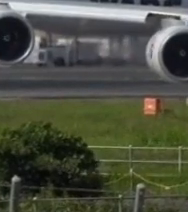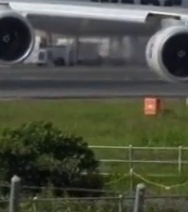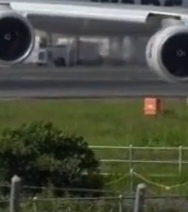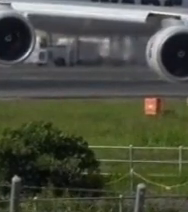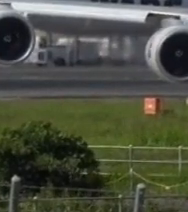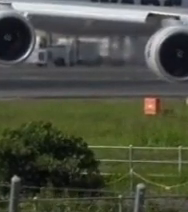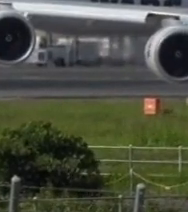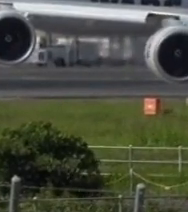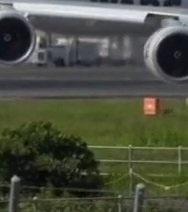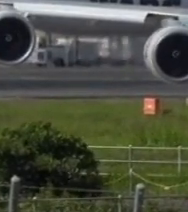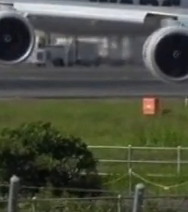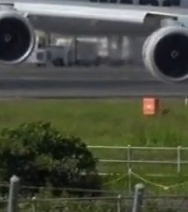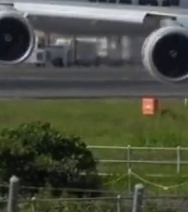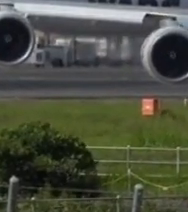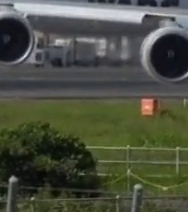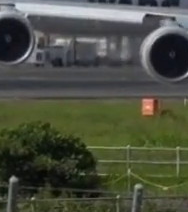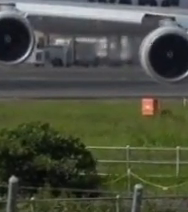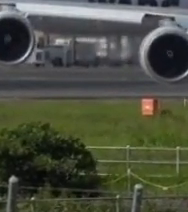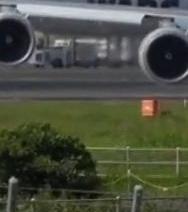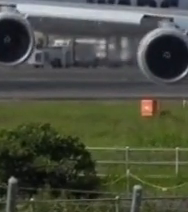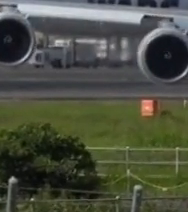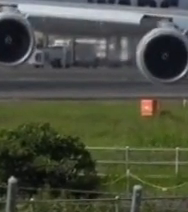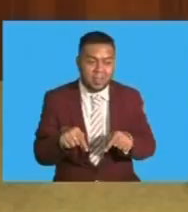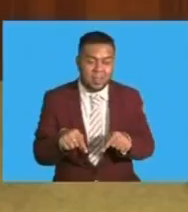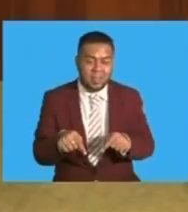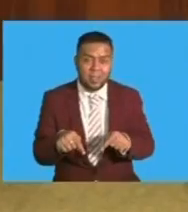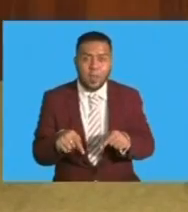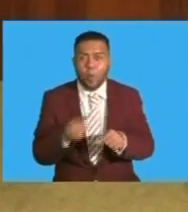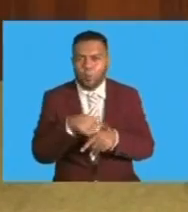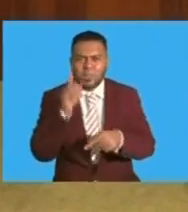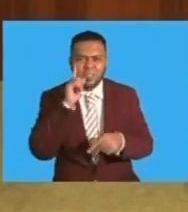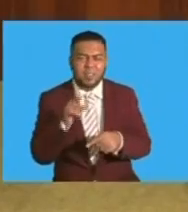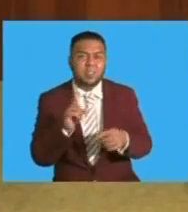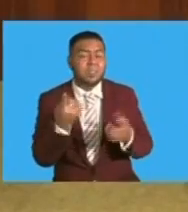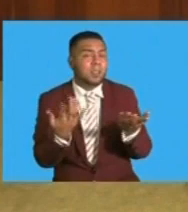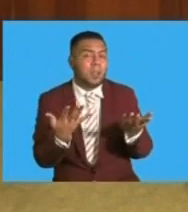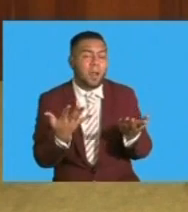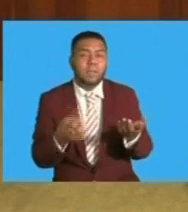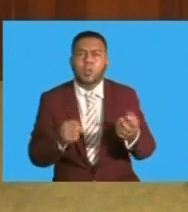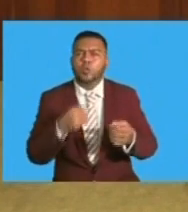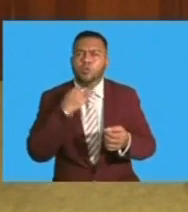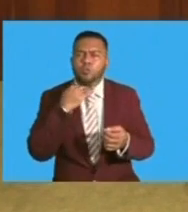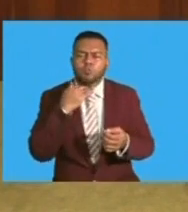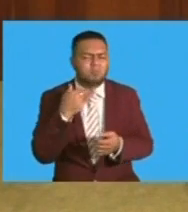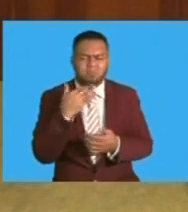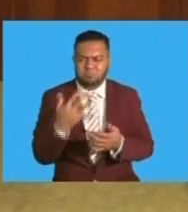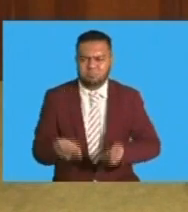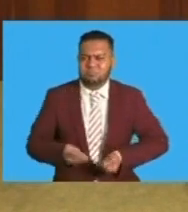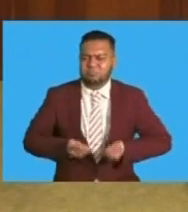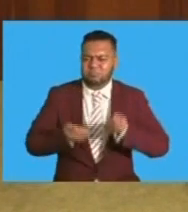to performance. That is the very nature. But here, we see that it gives too much power